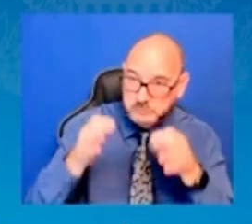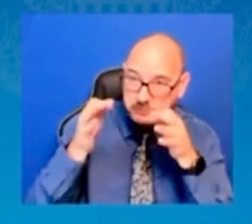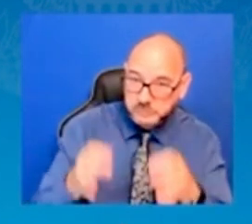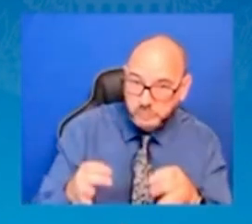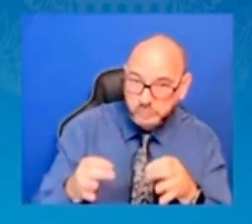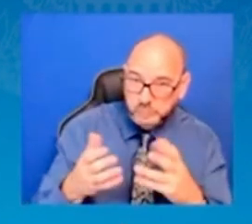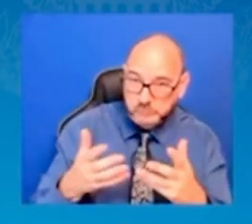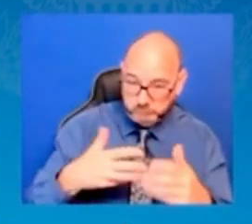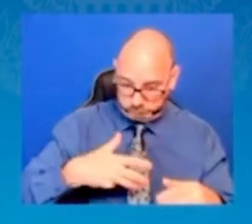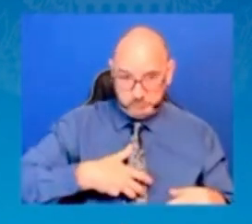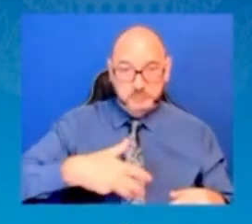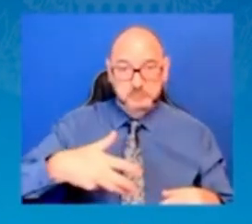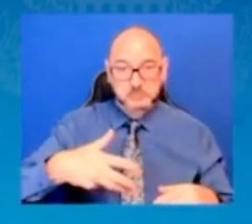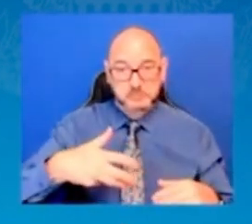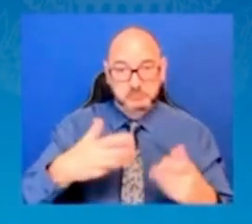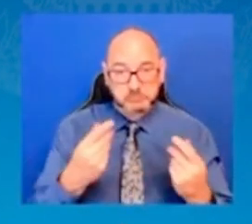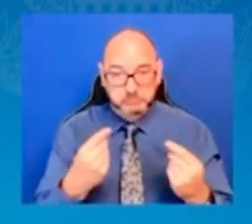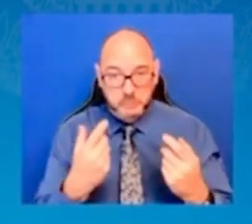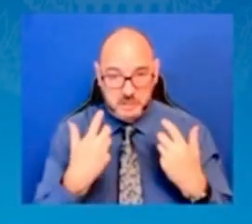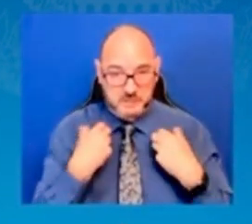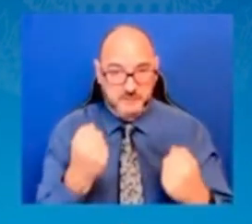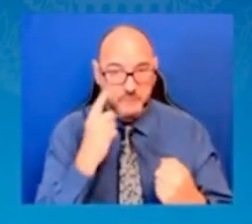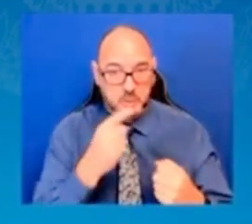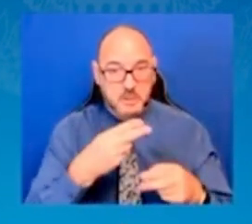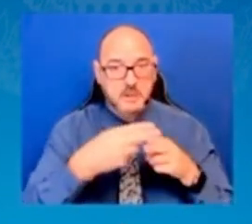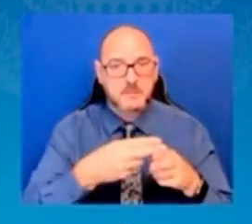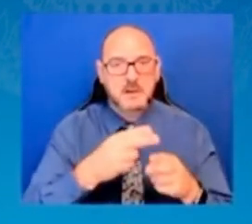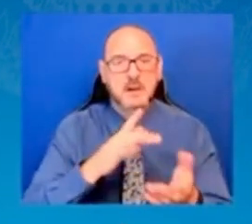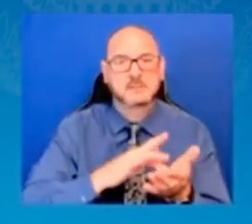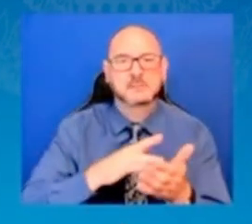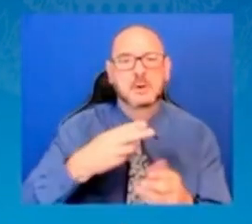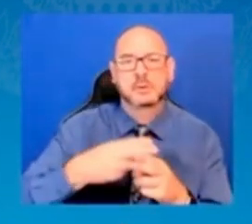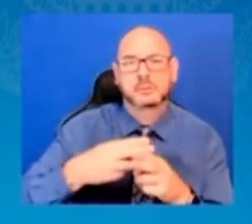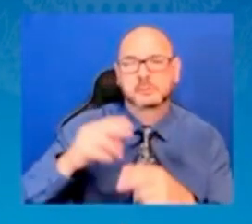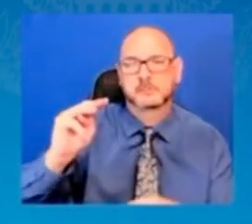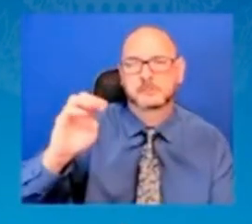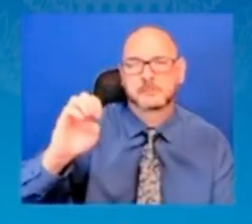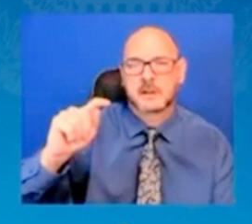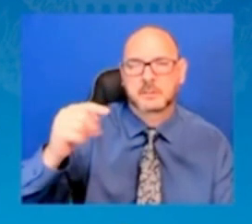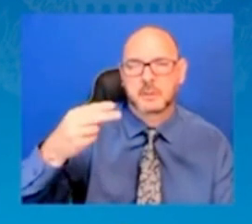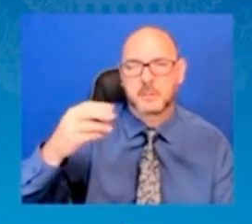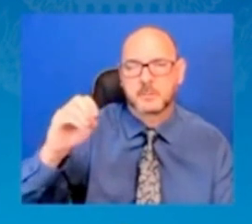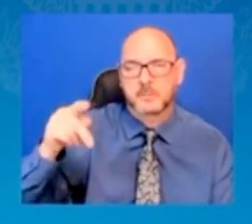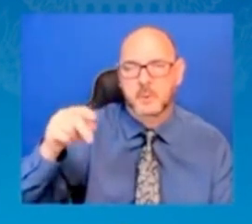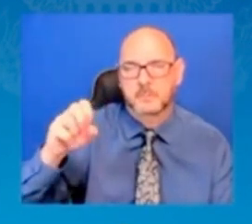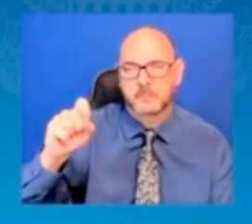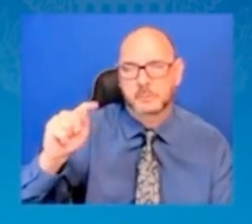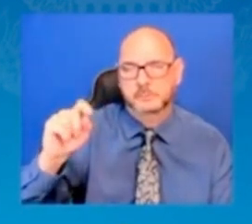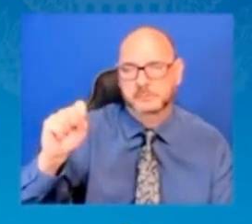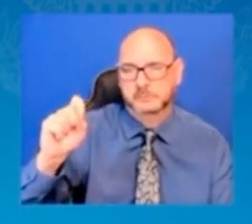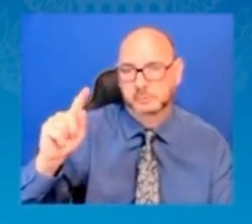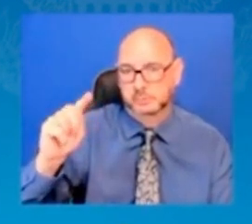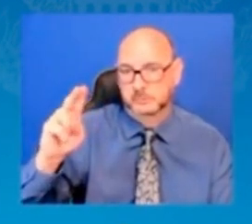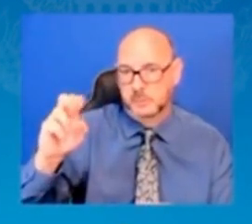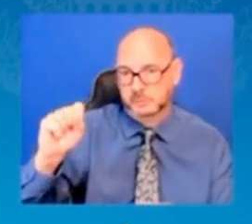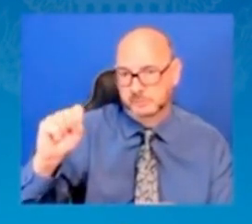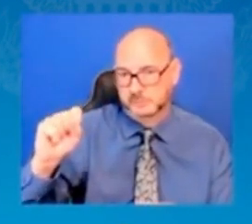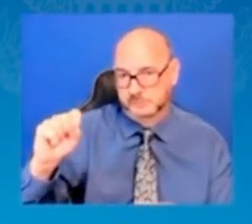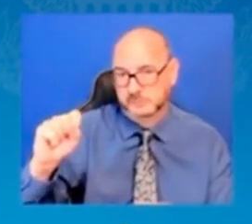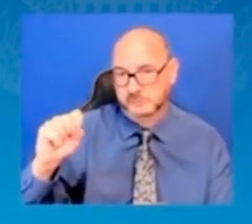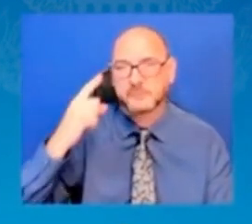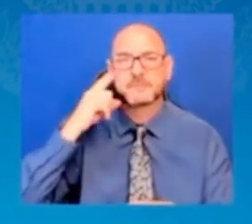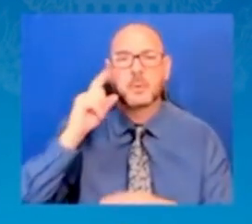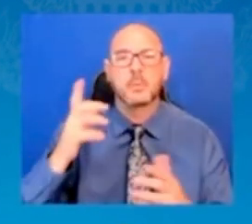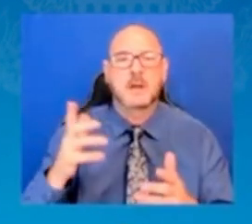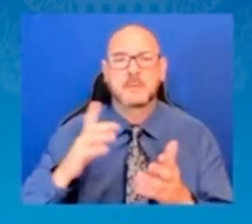medication is called mifepristone. It is a drug that is used to perform medication abortion. It is